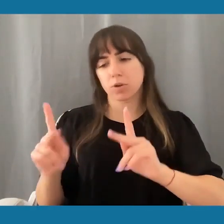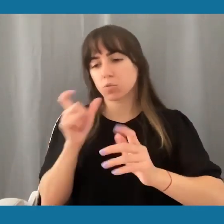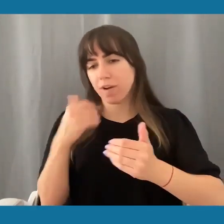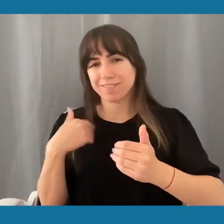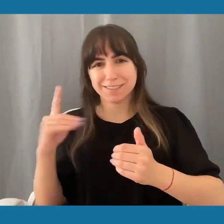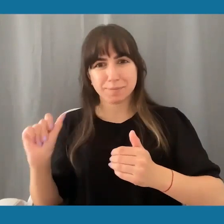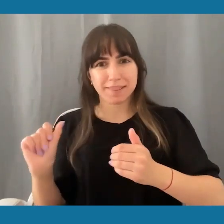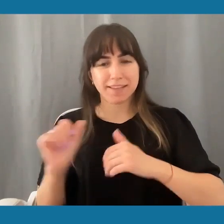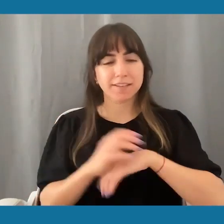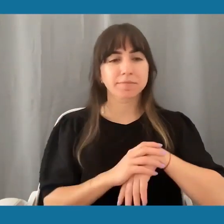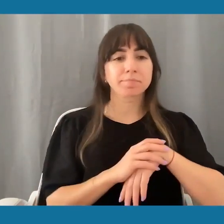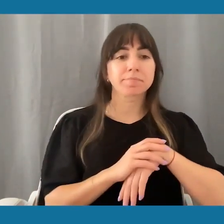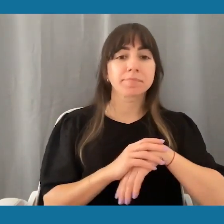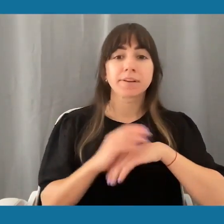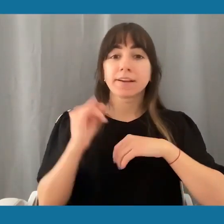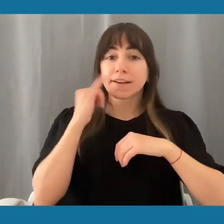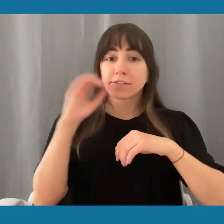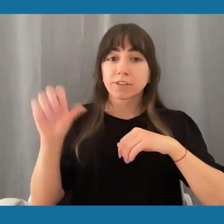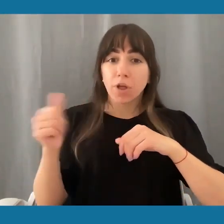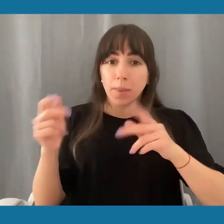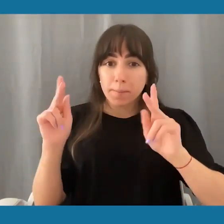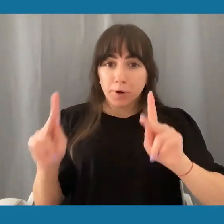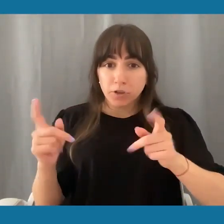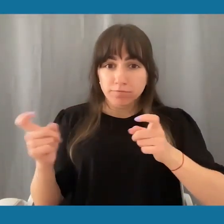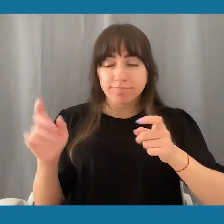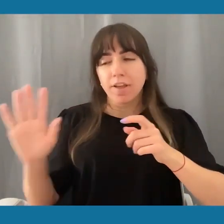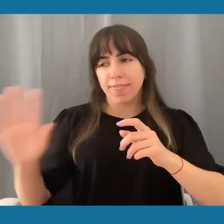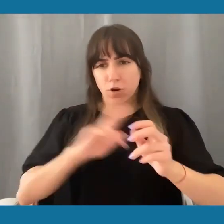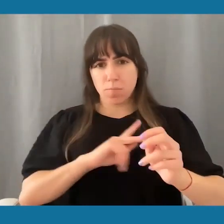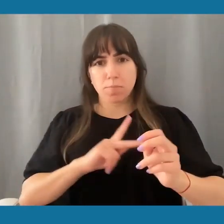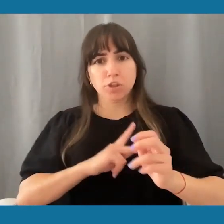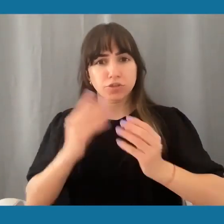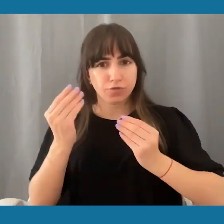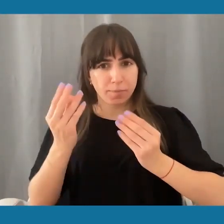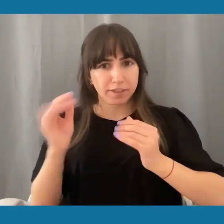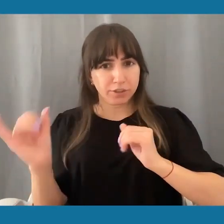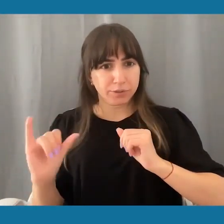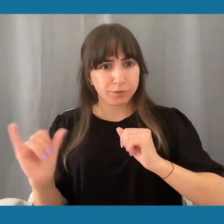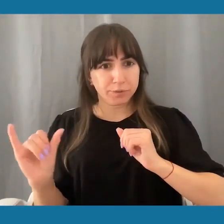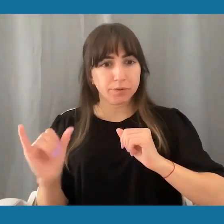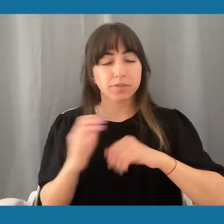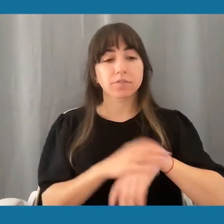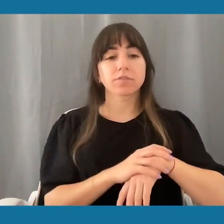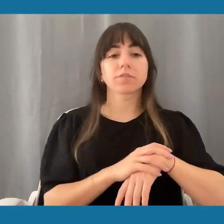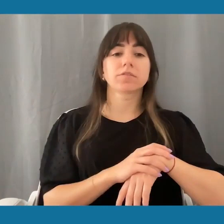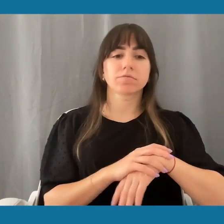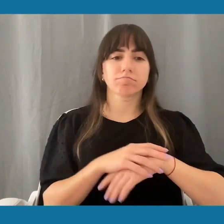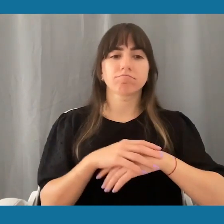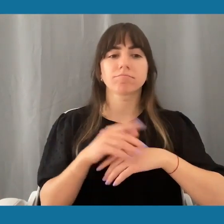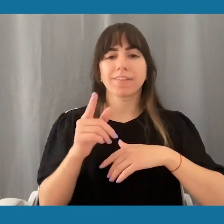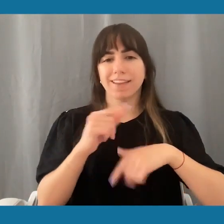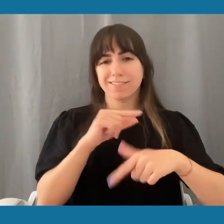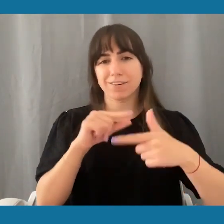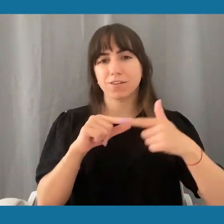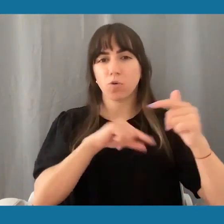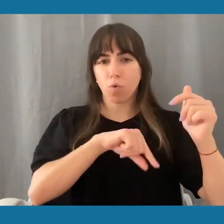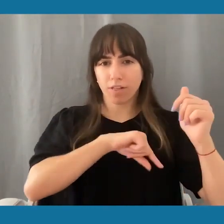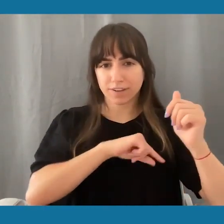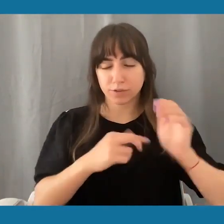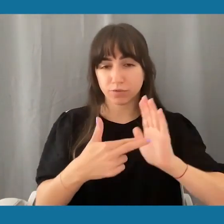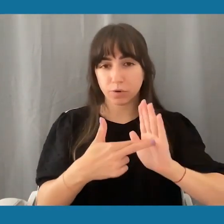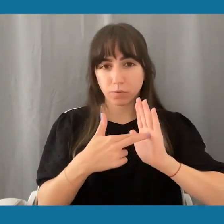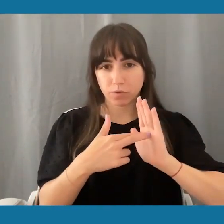those eligibility requirements. So you have to select which diagnosis they may have. if they're on